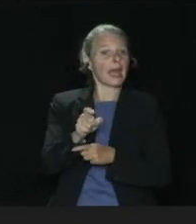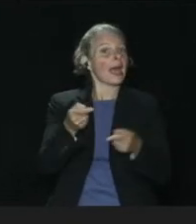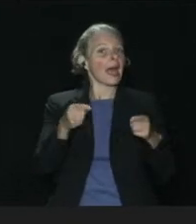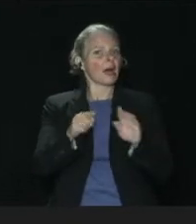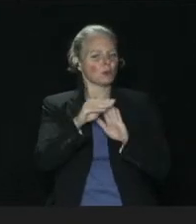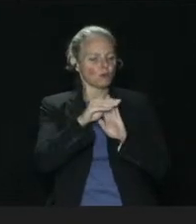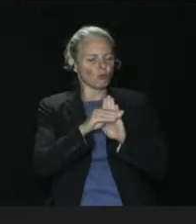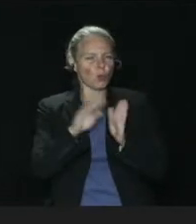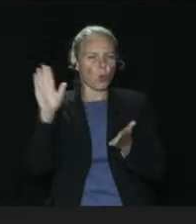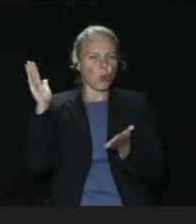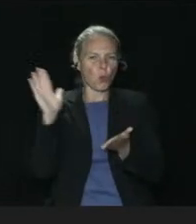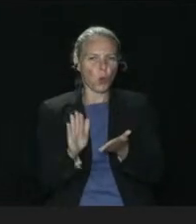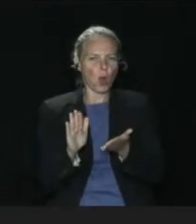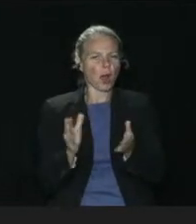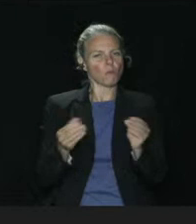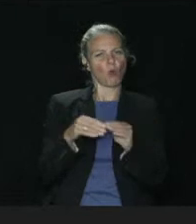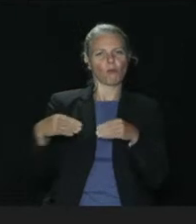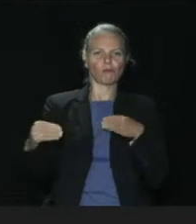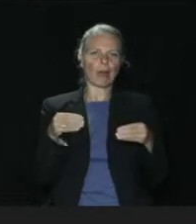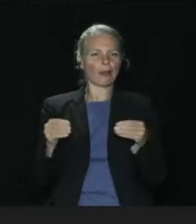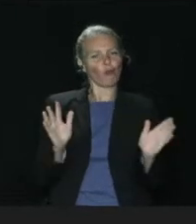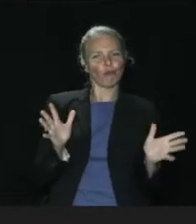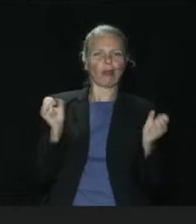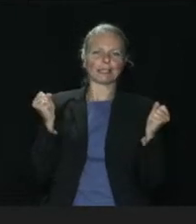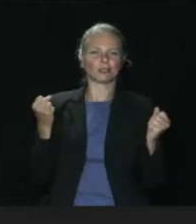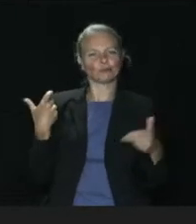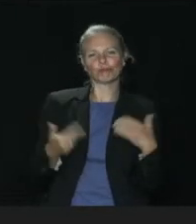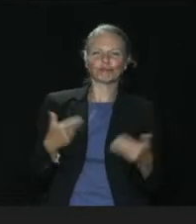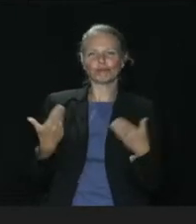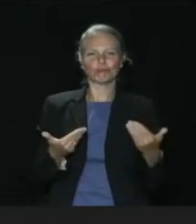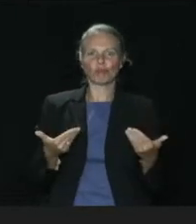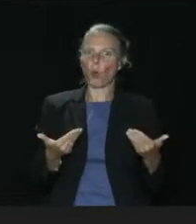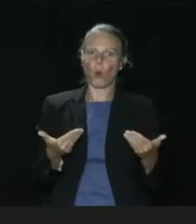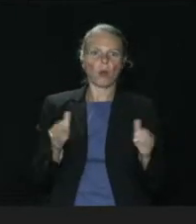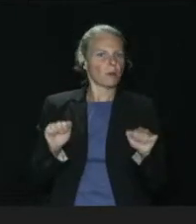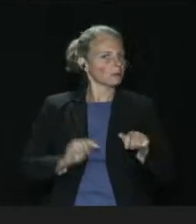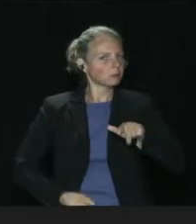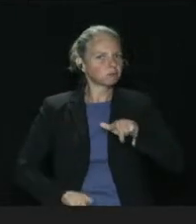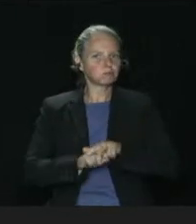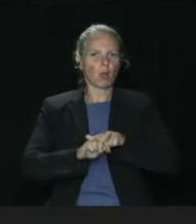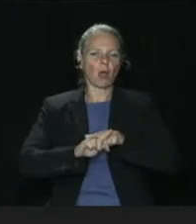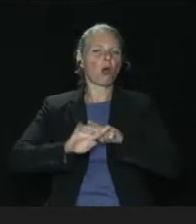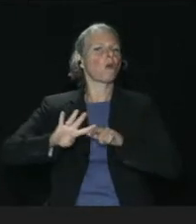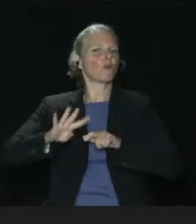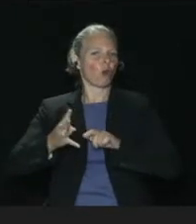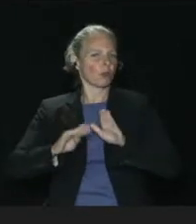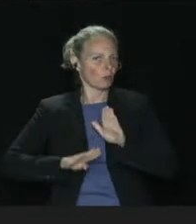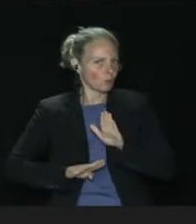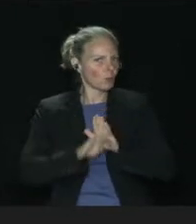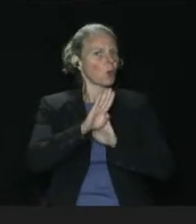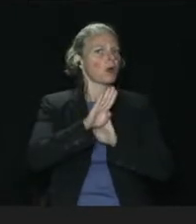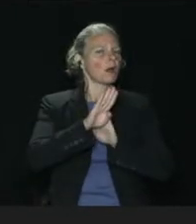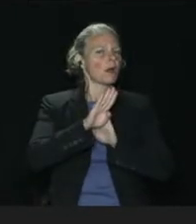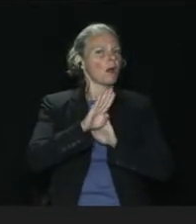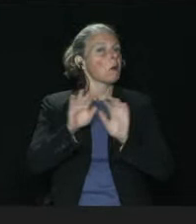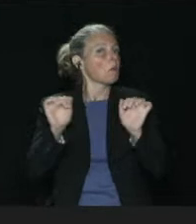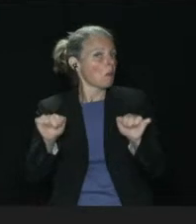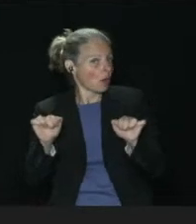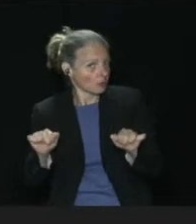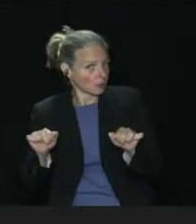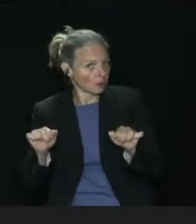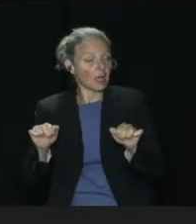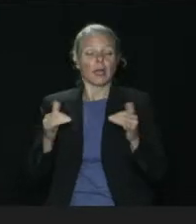and health measures too quickly, we may risk creating a fourth wave. So things are going very well now with